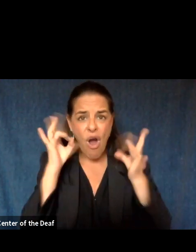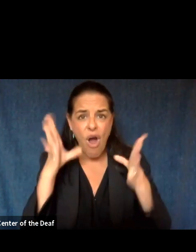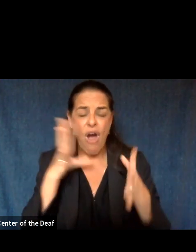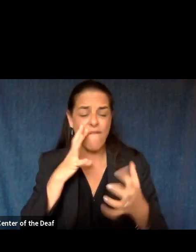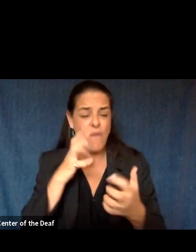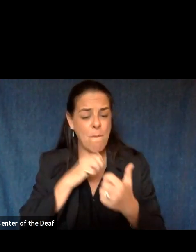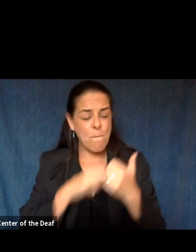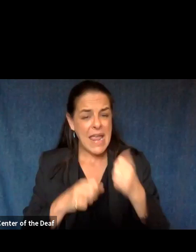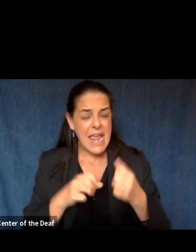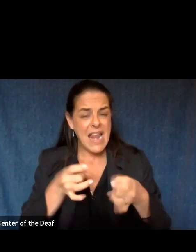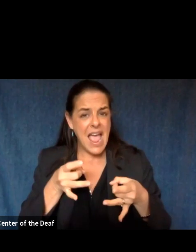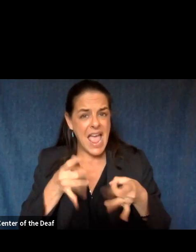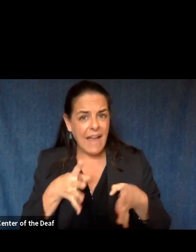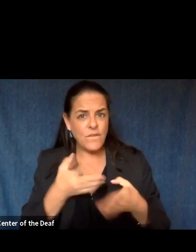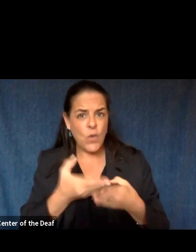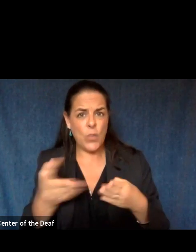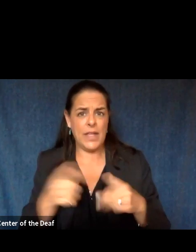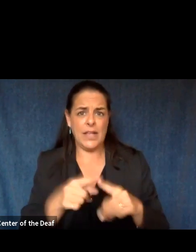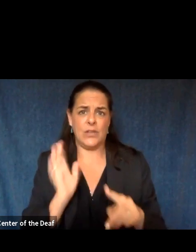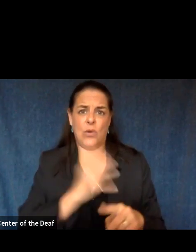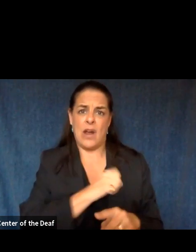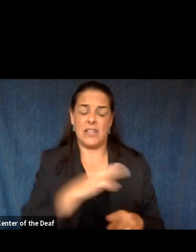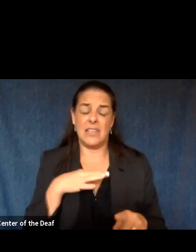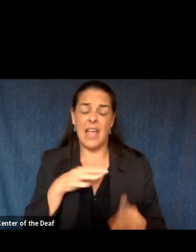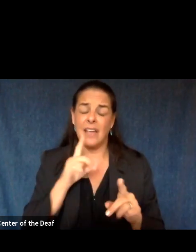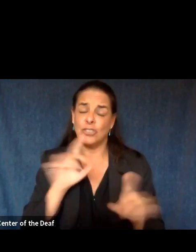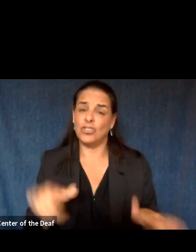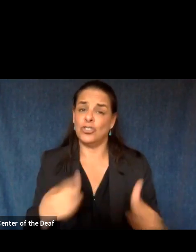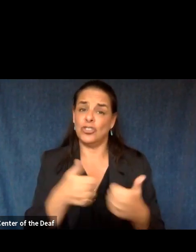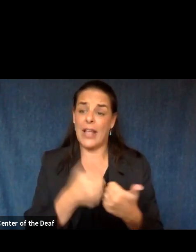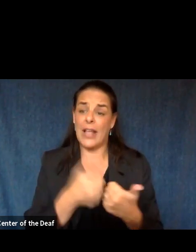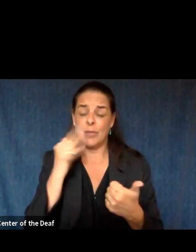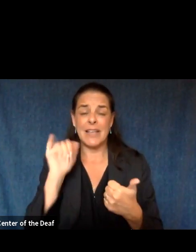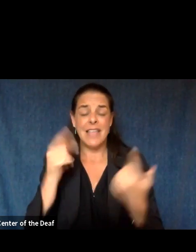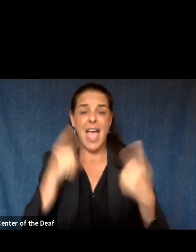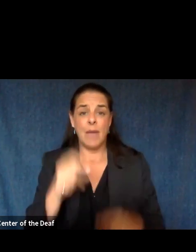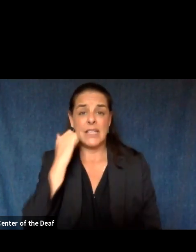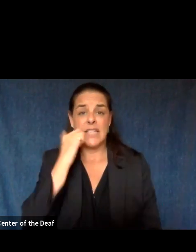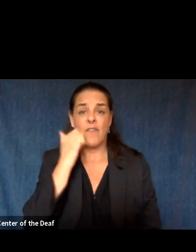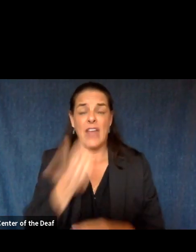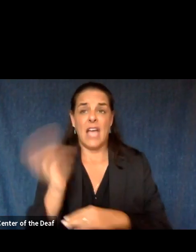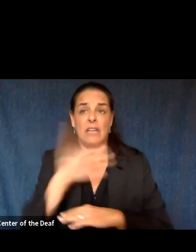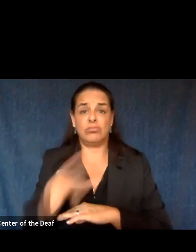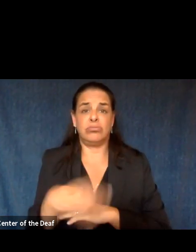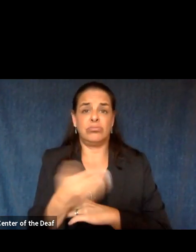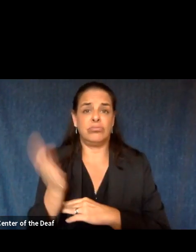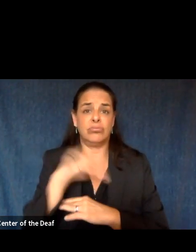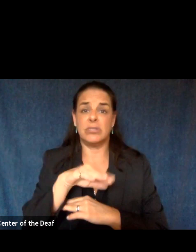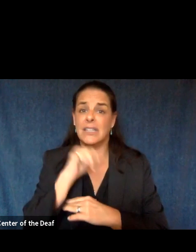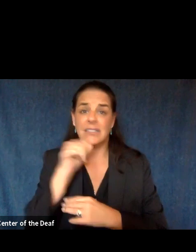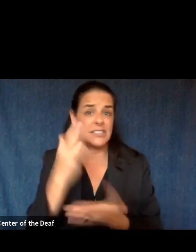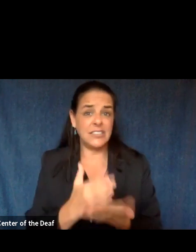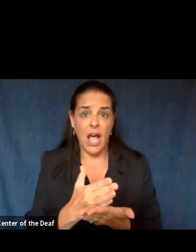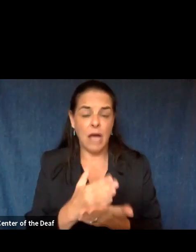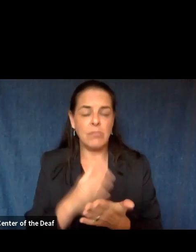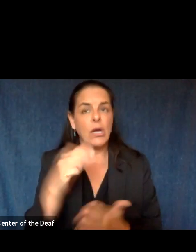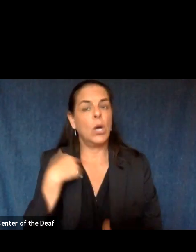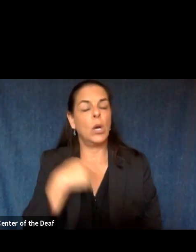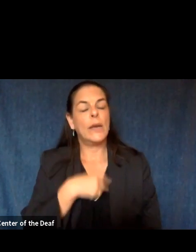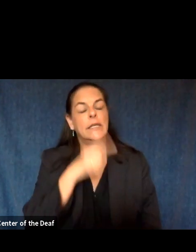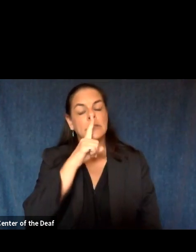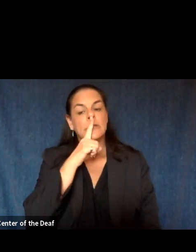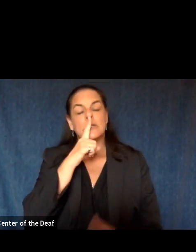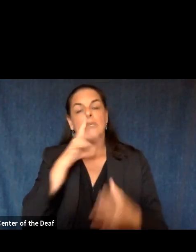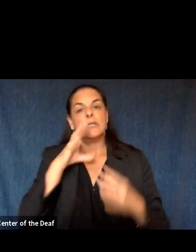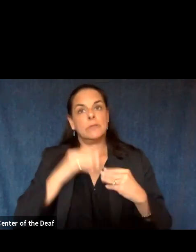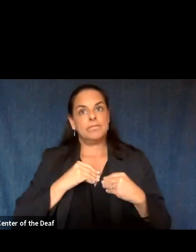to our staff. And it's challenging because this is day in and day out and it doesn't stop. And we haven't wanted to complain, but we think